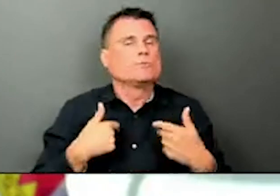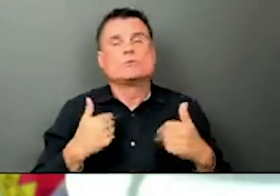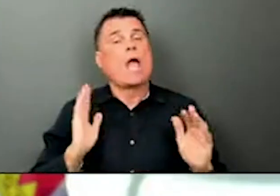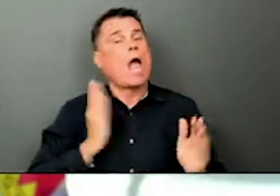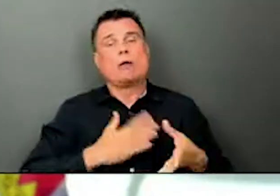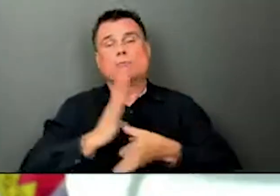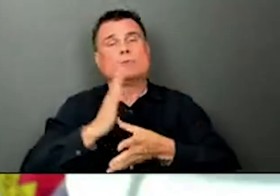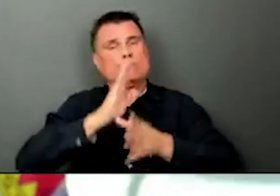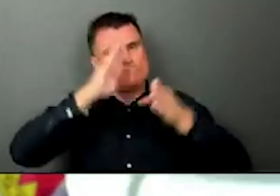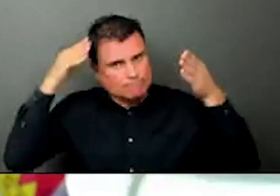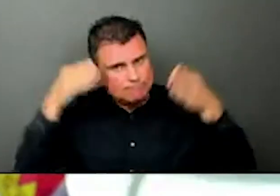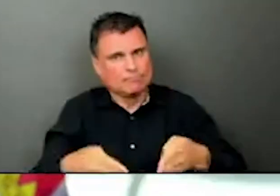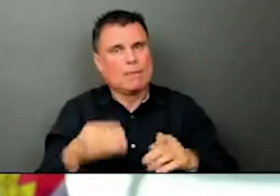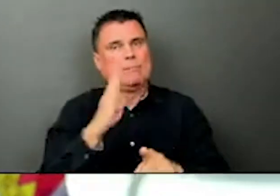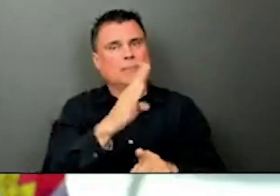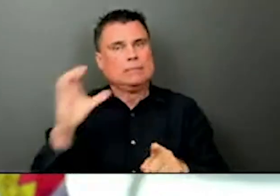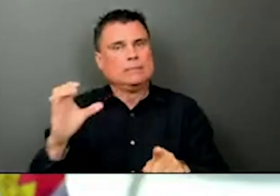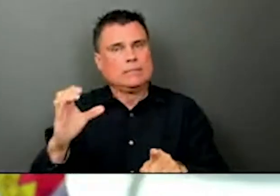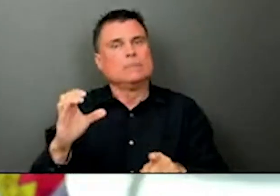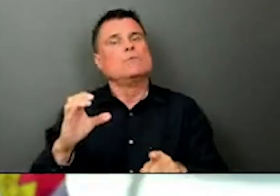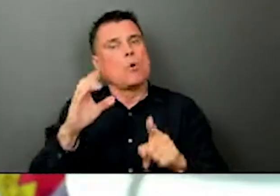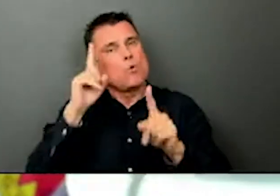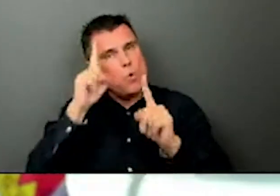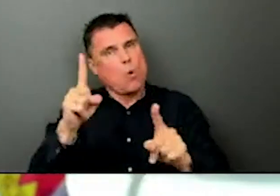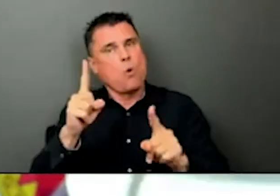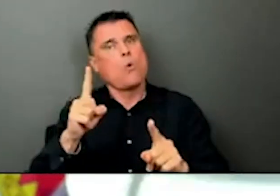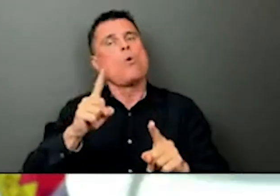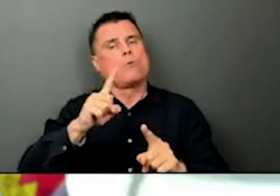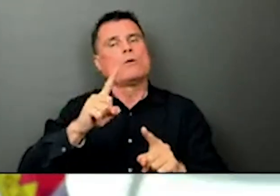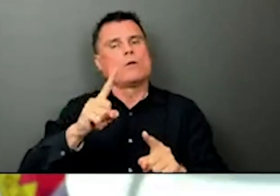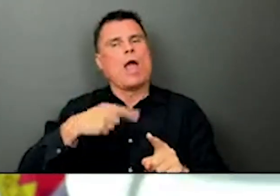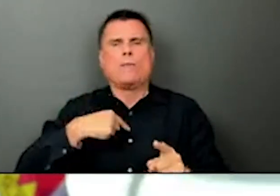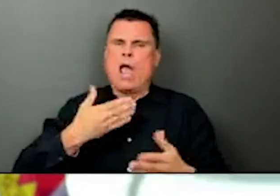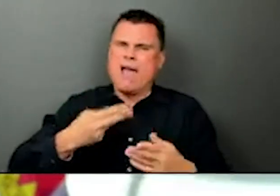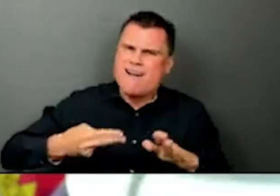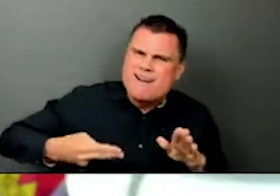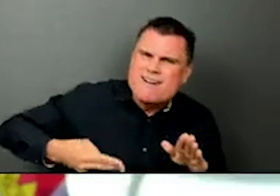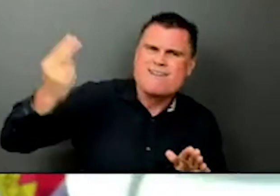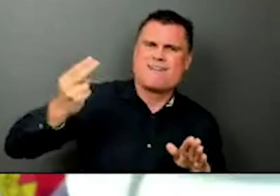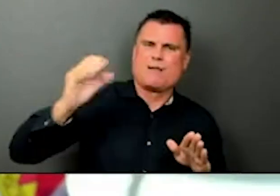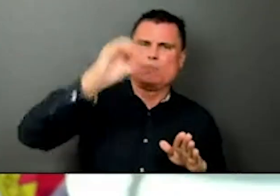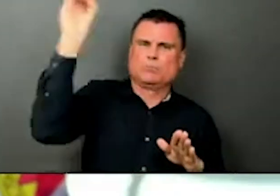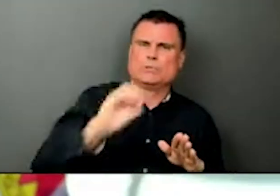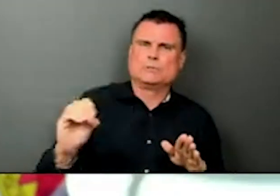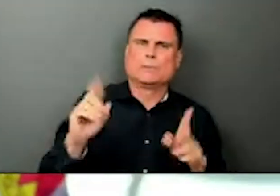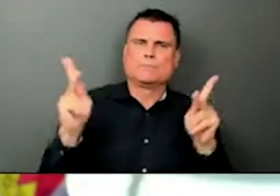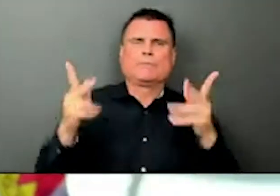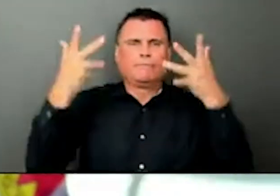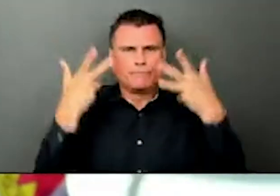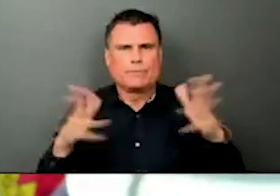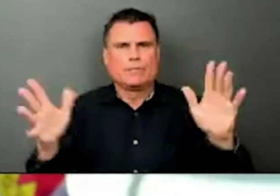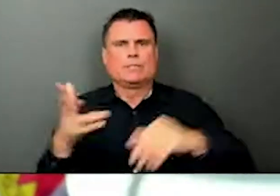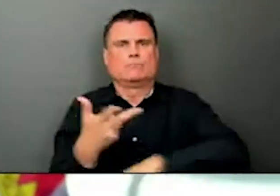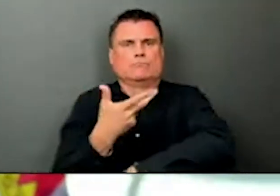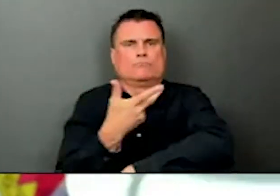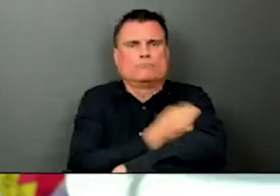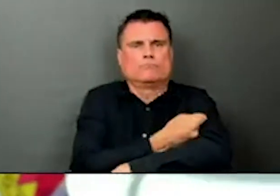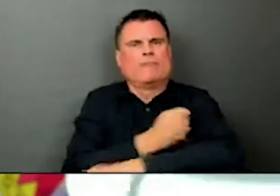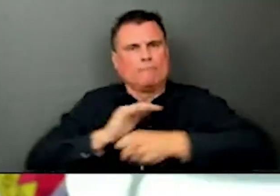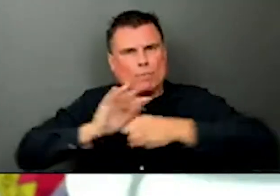is making sure that we have high rates of immunization here in British Columbia, and Minister Dix may have something to add to that.